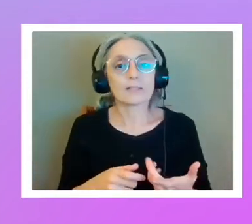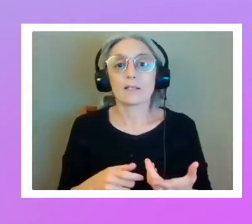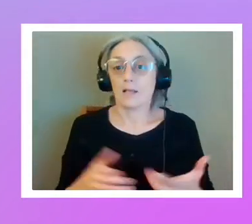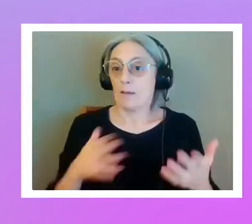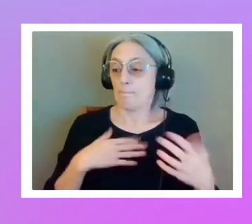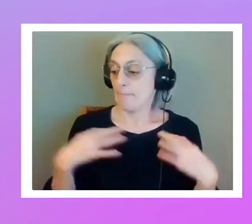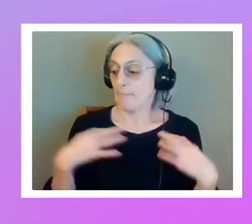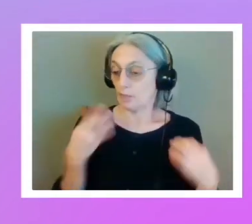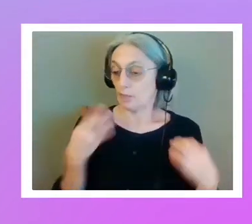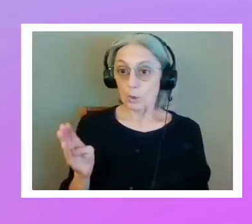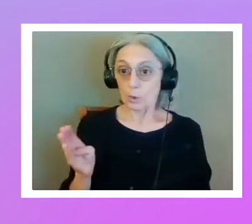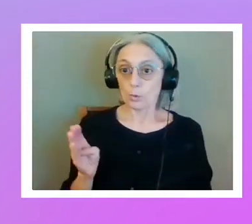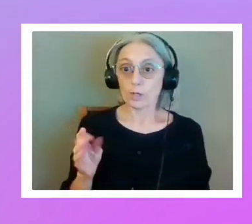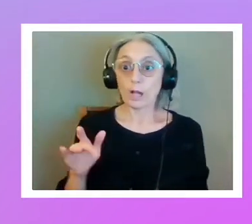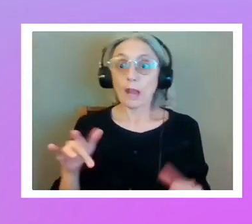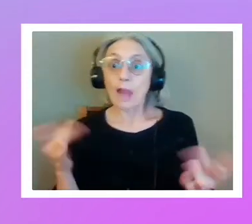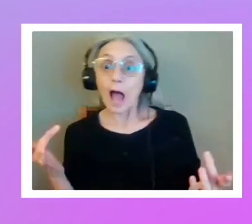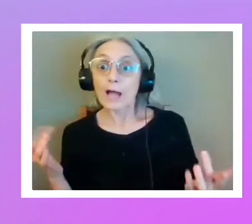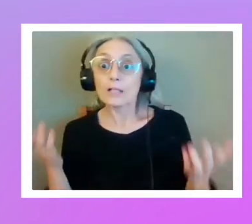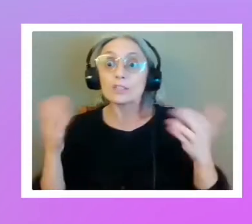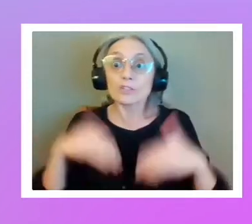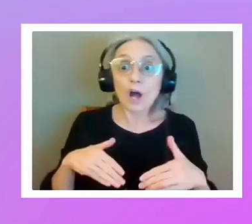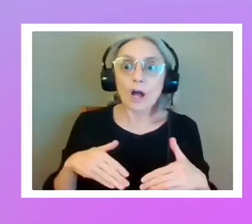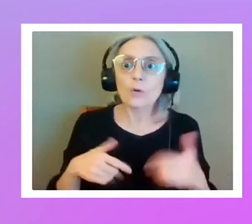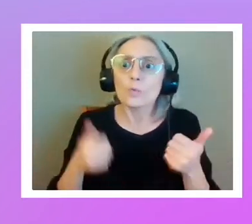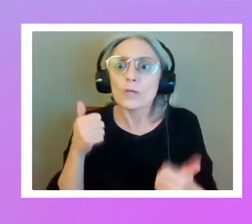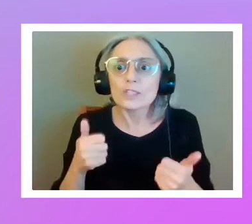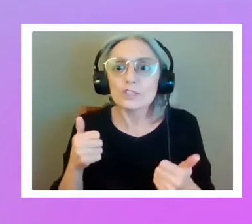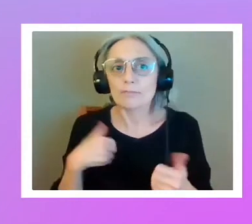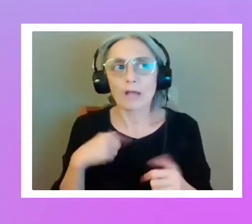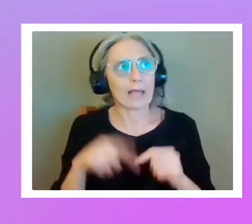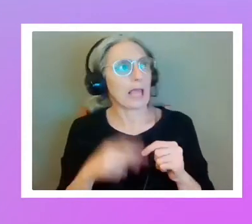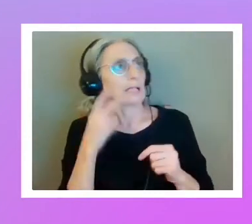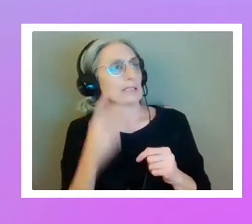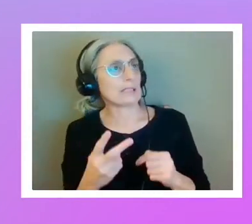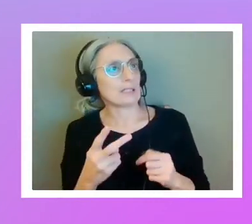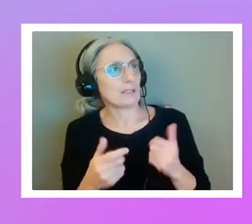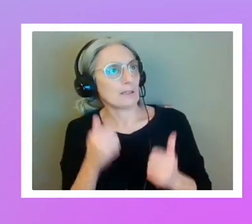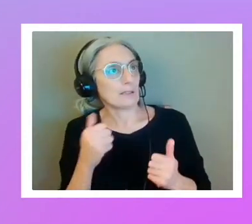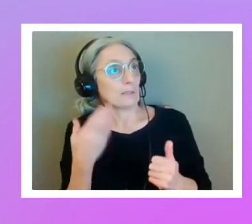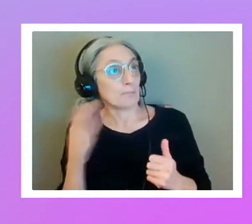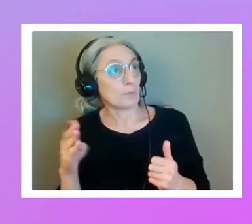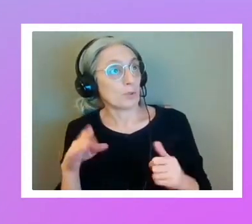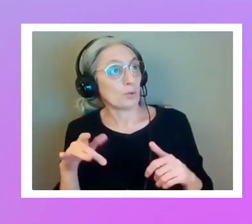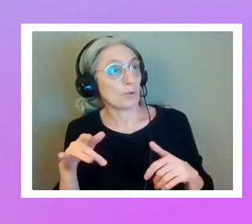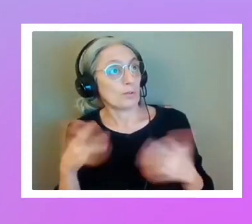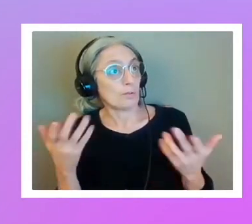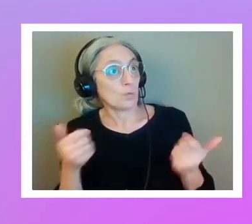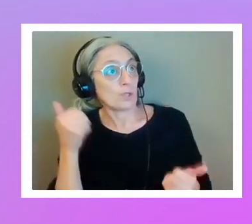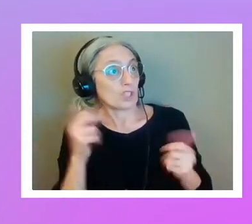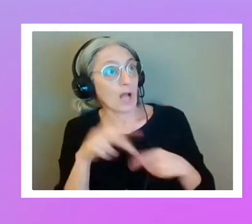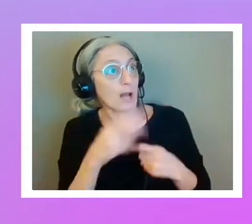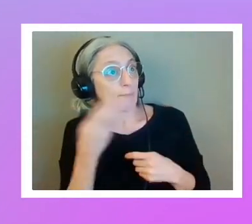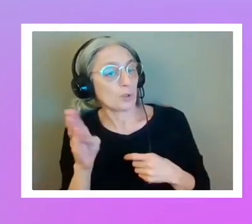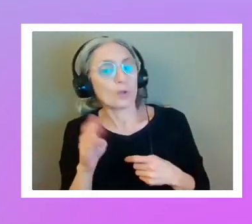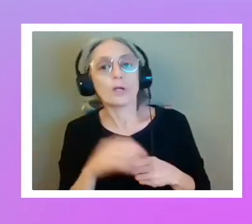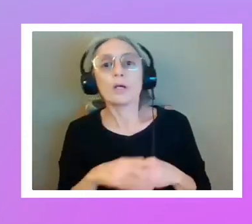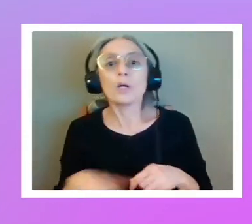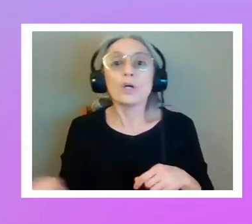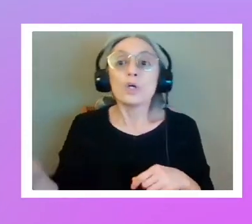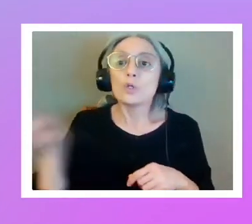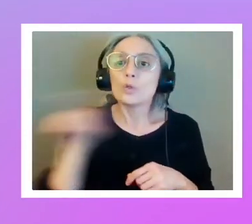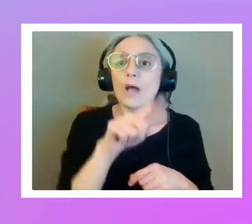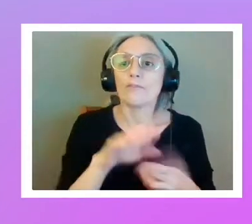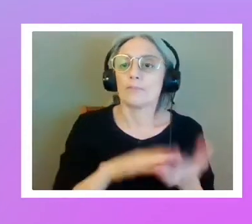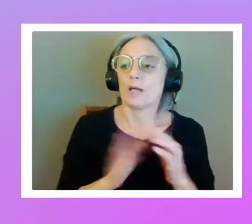blue? Is it dark blue? Because I can't see. So you have to be their eyes. We're having to take